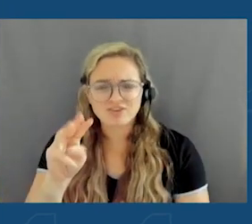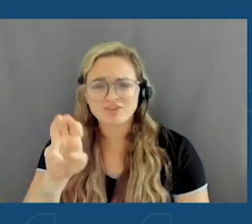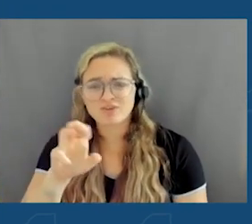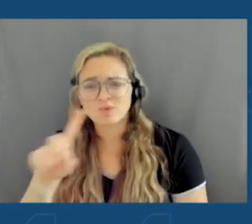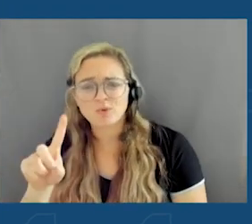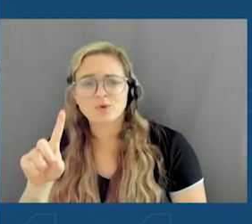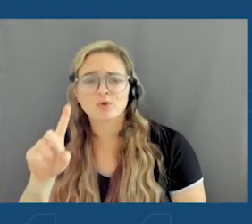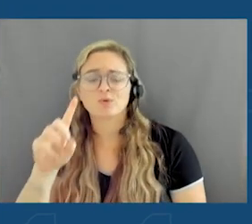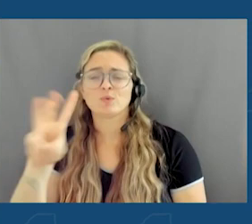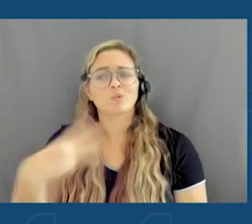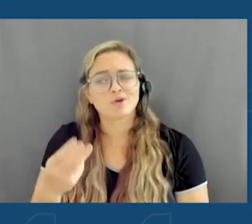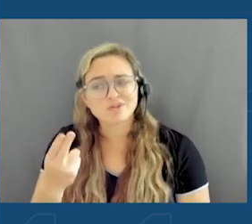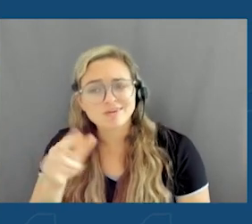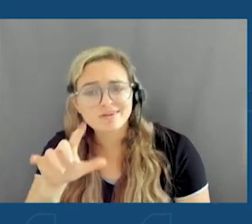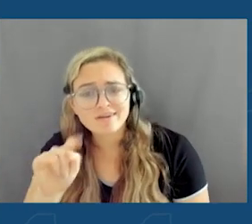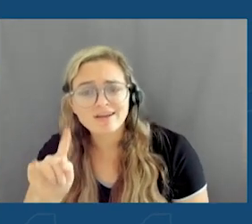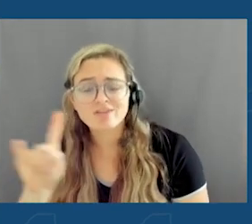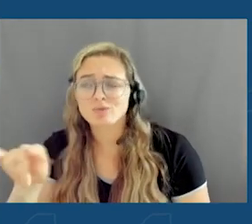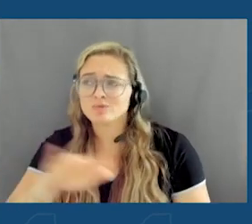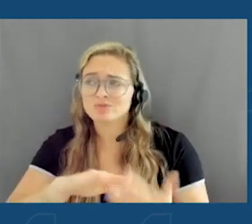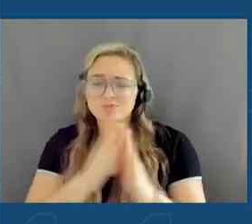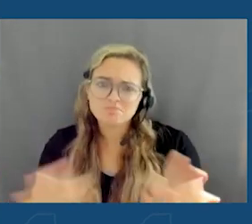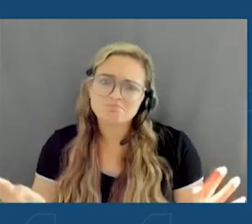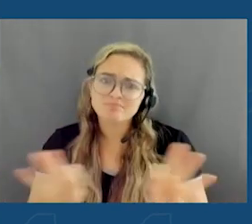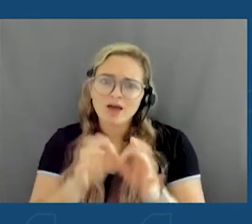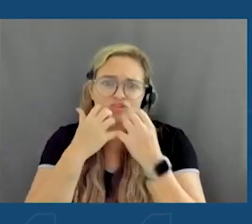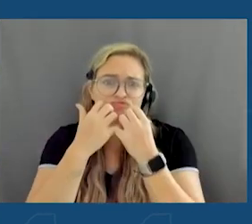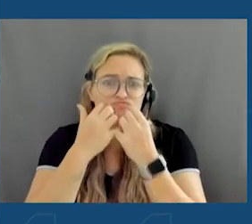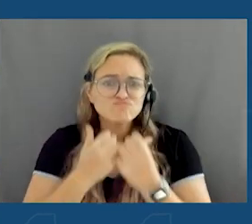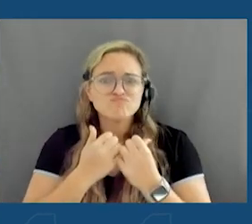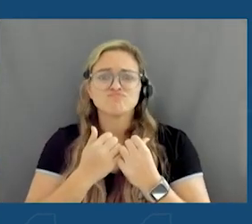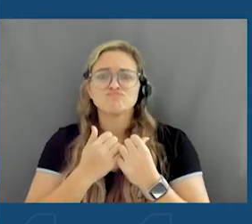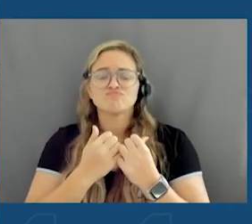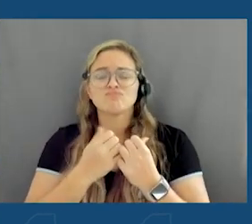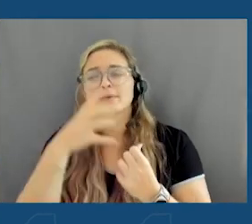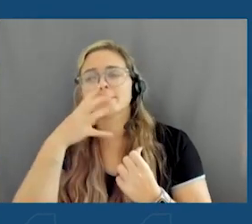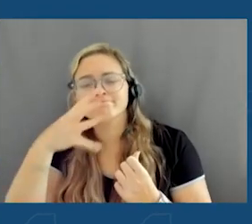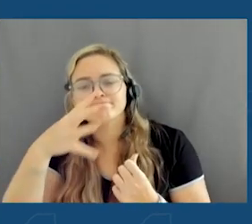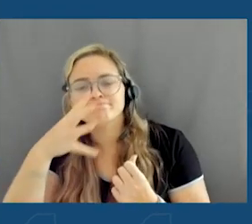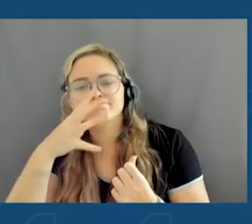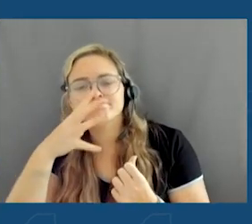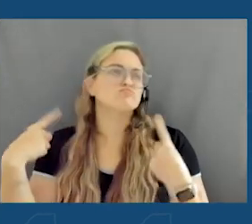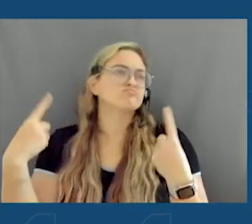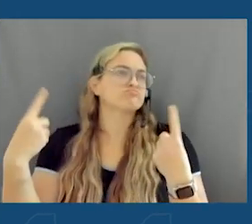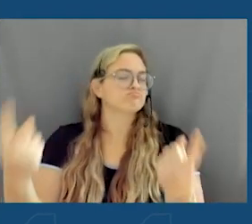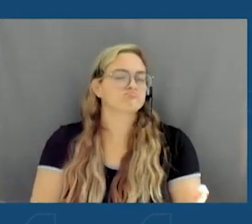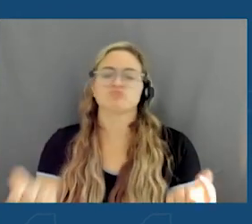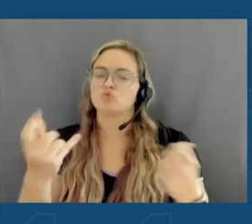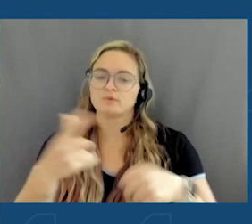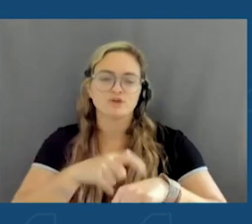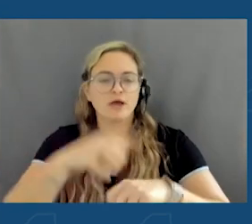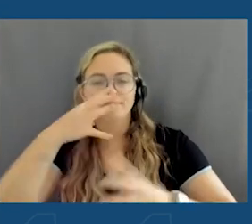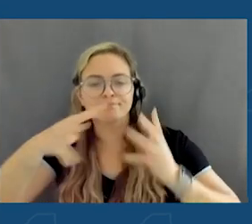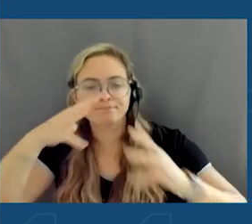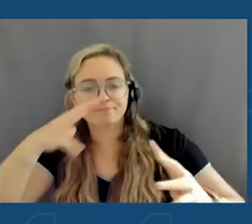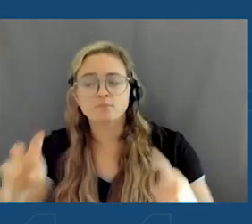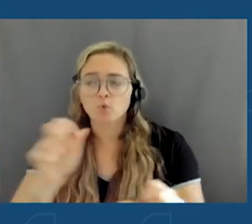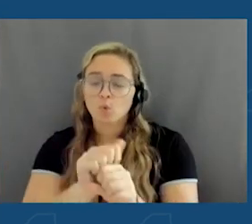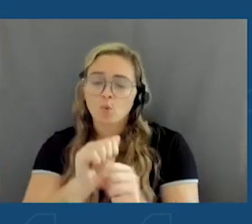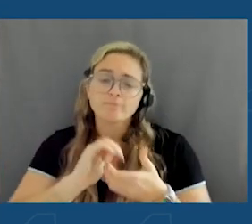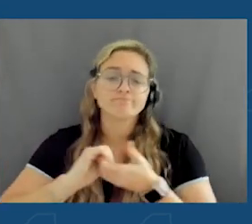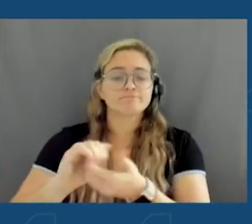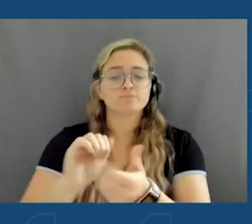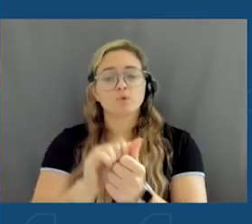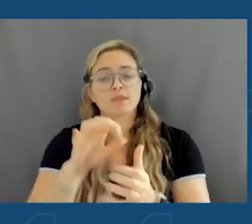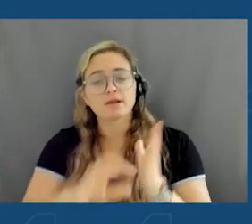Heights because these communities matter. That has been overlooked for far too long. We've worked closely with your elected officials to deliver